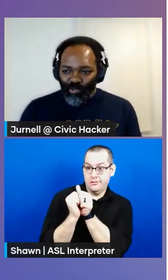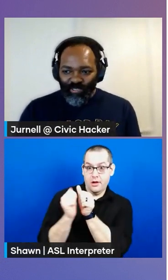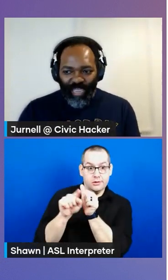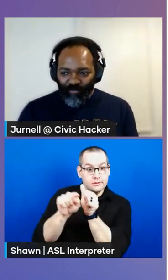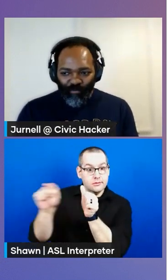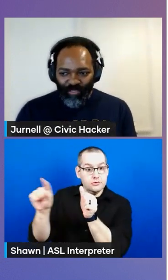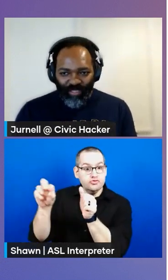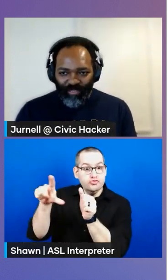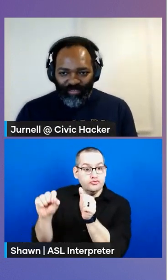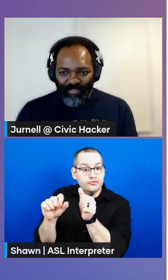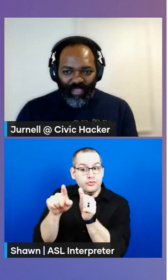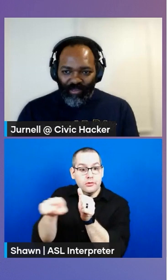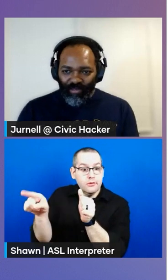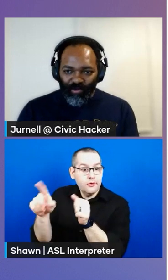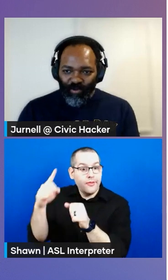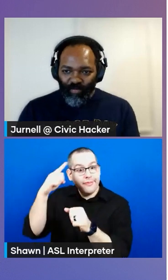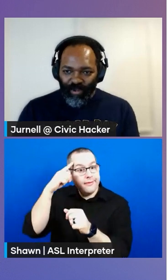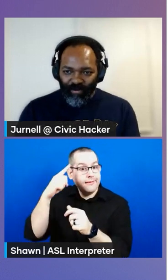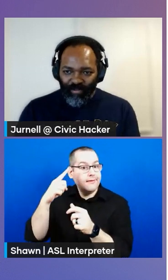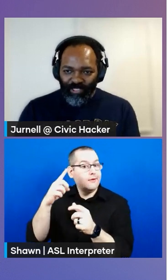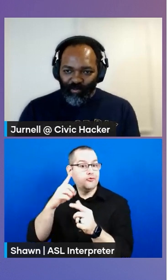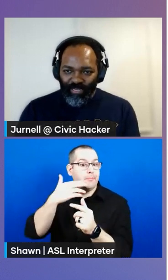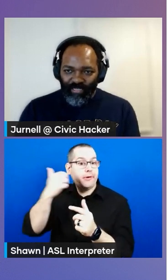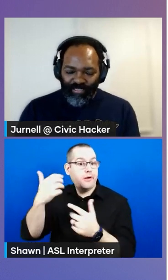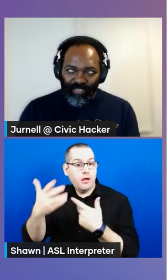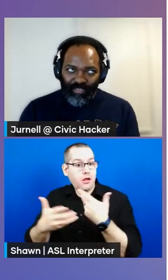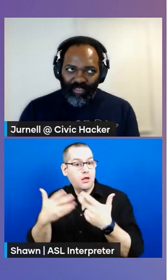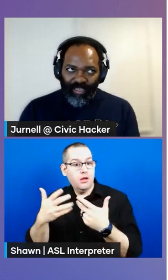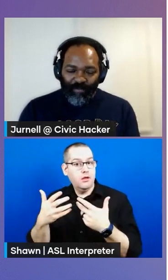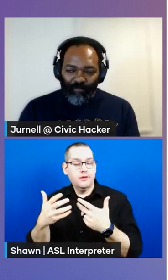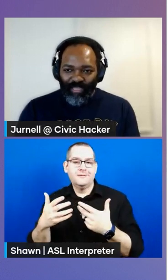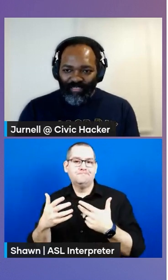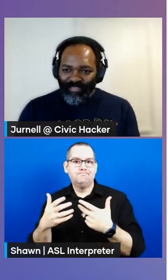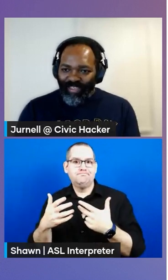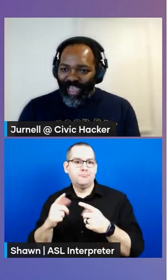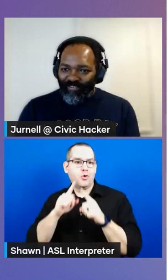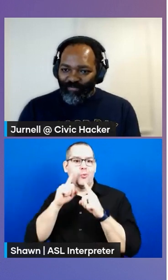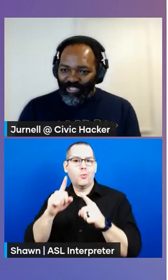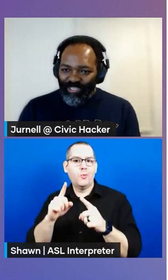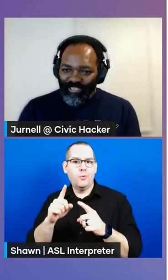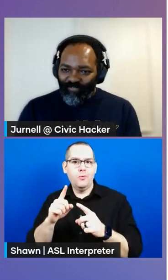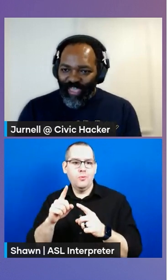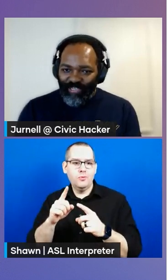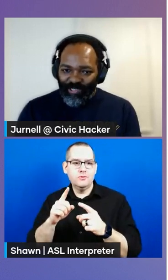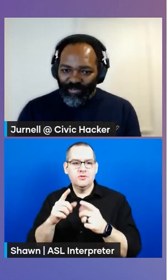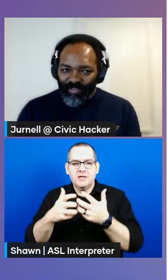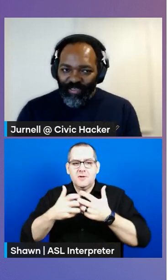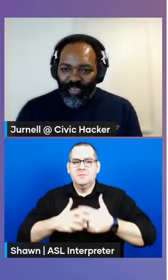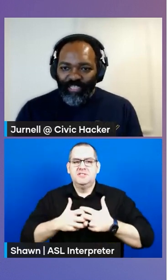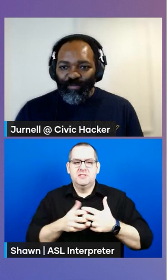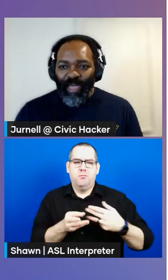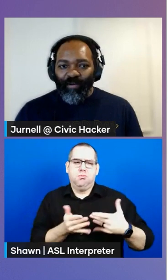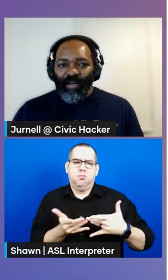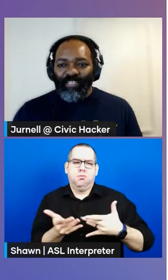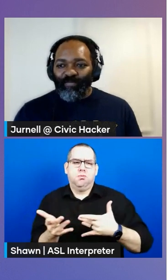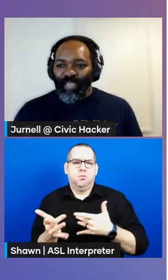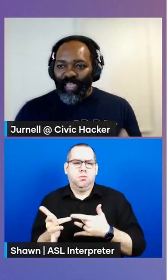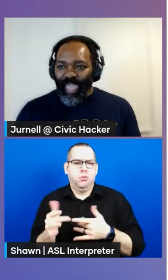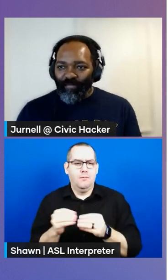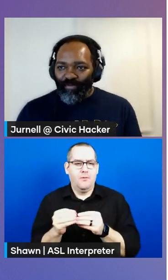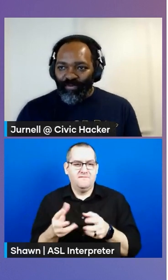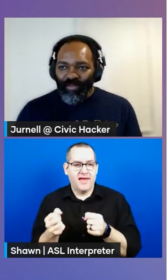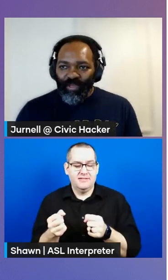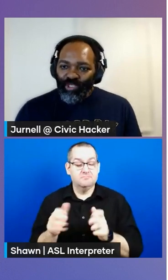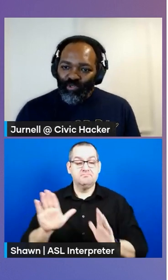other tools that everyone thinks they can do it better and squeeze the bits out of the machines faster. It's about us